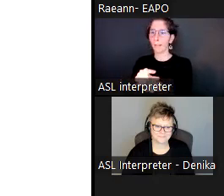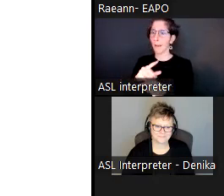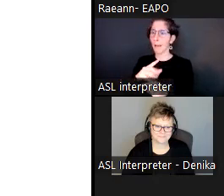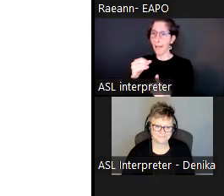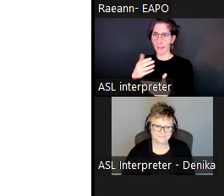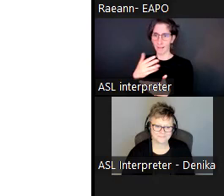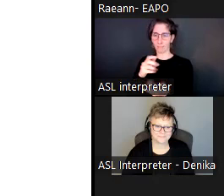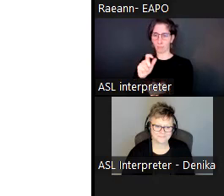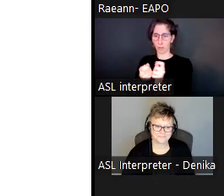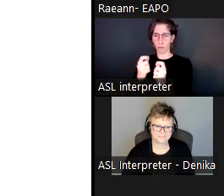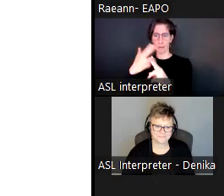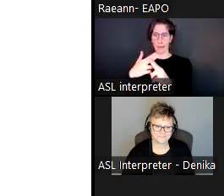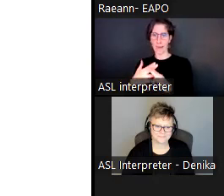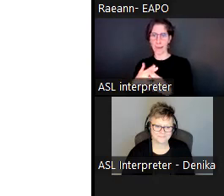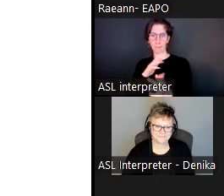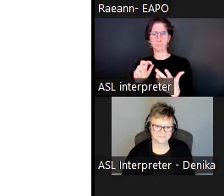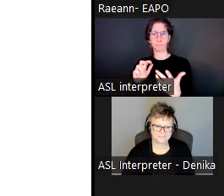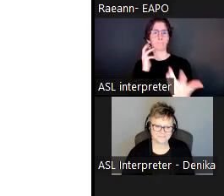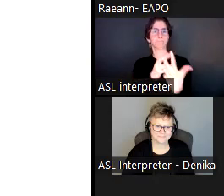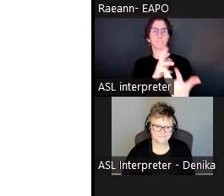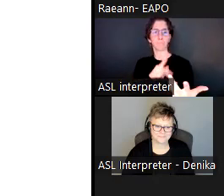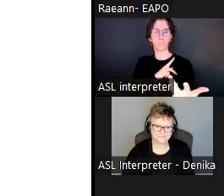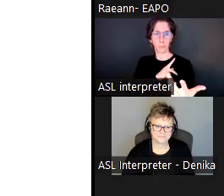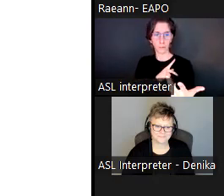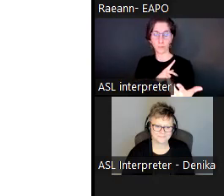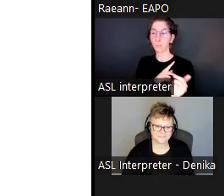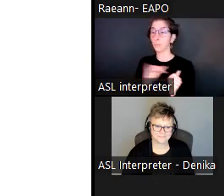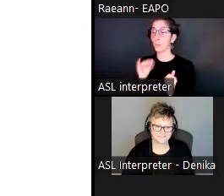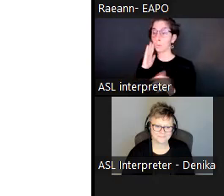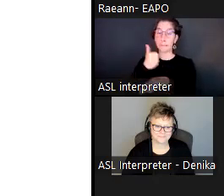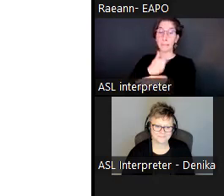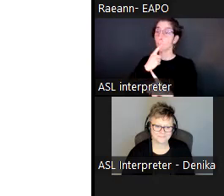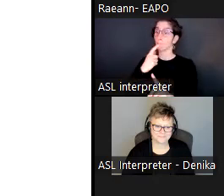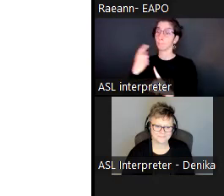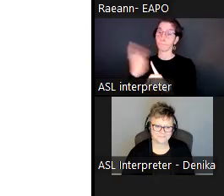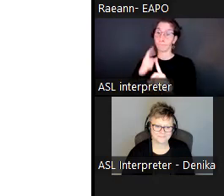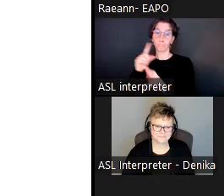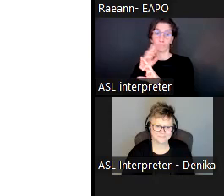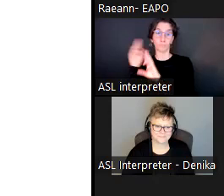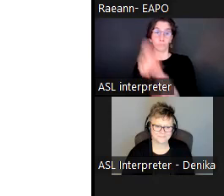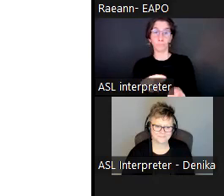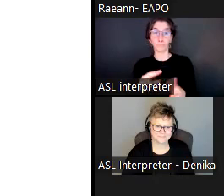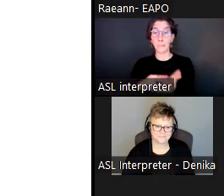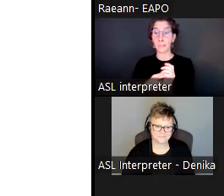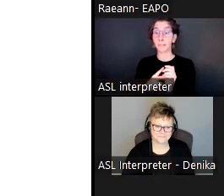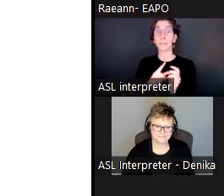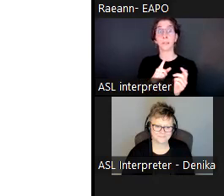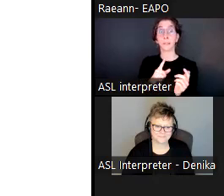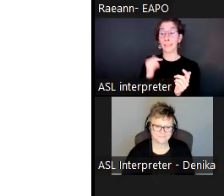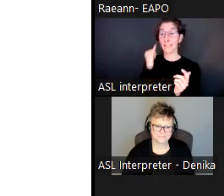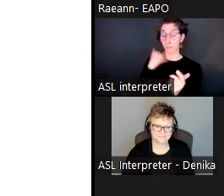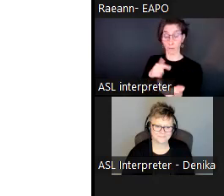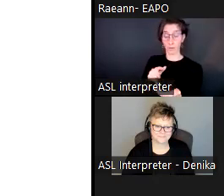them. Fraudsters can also set up autoresponders to send delayed messages for when people